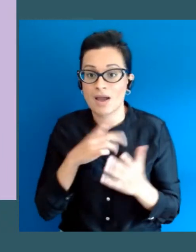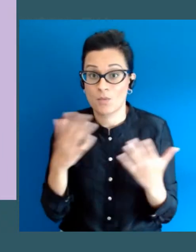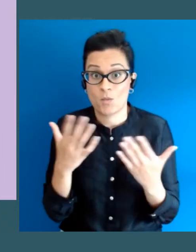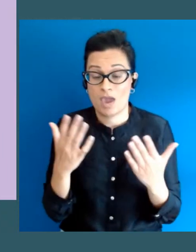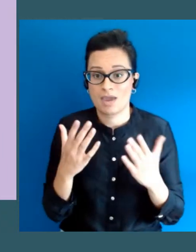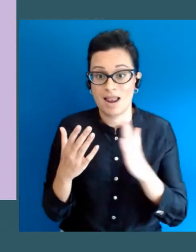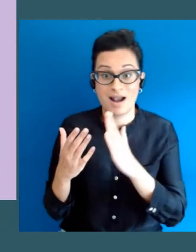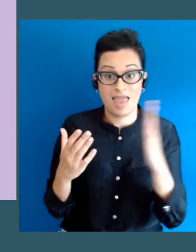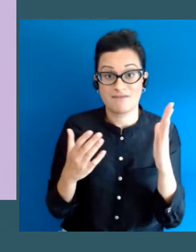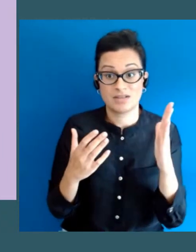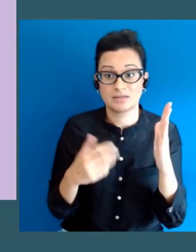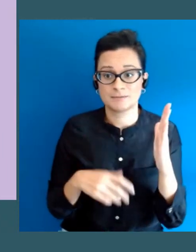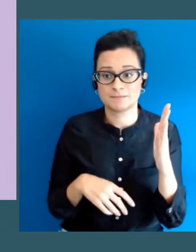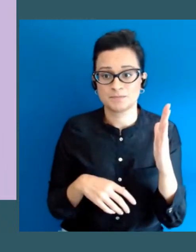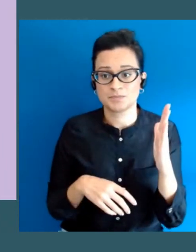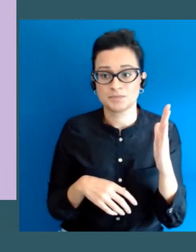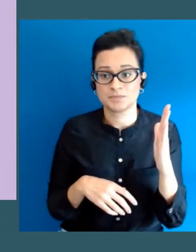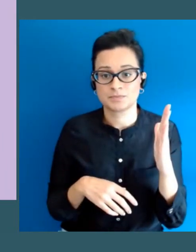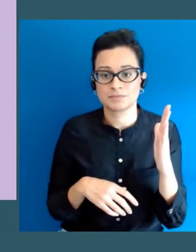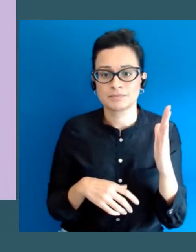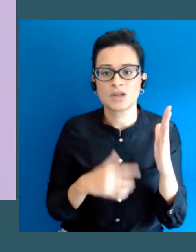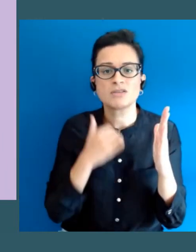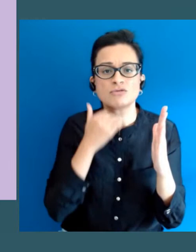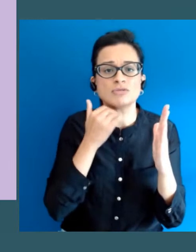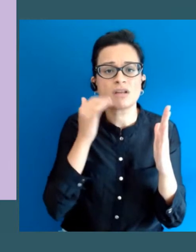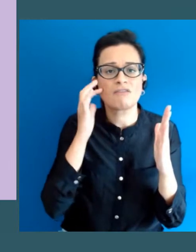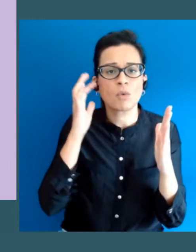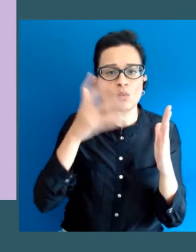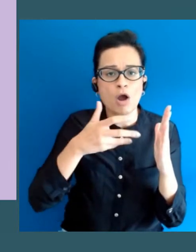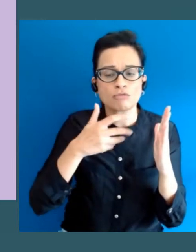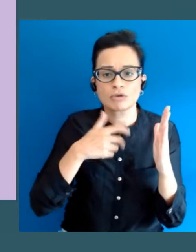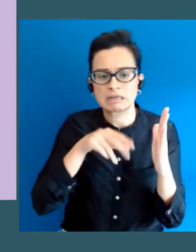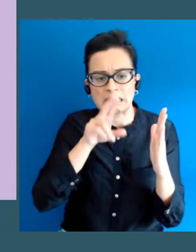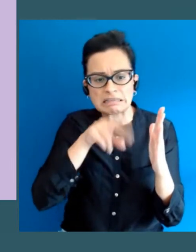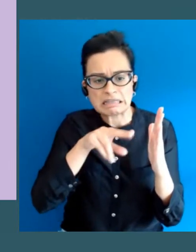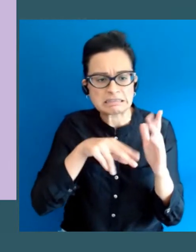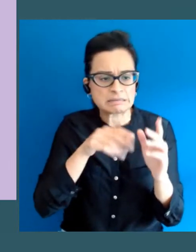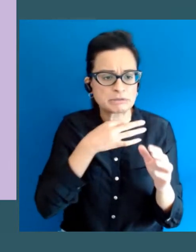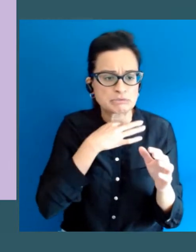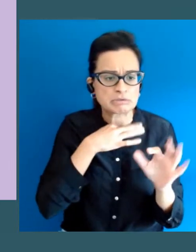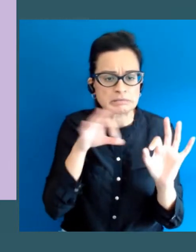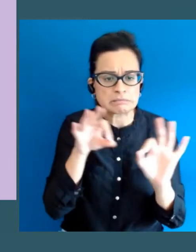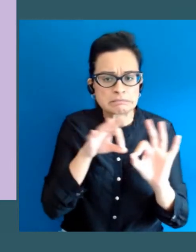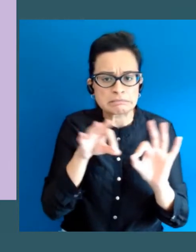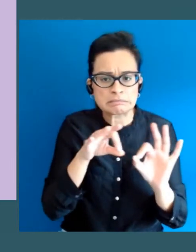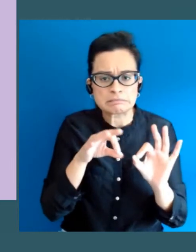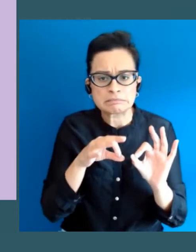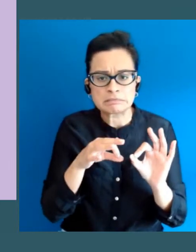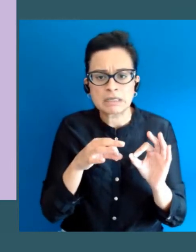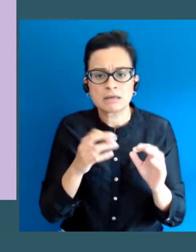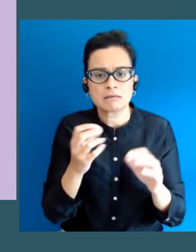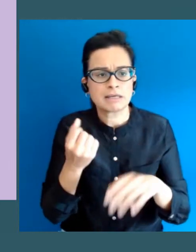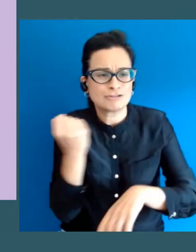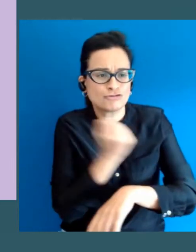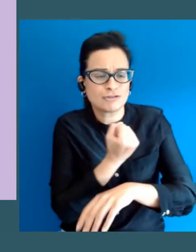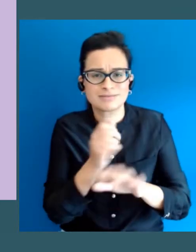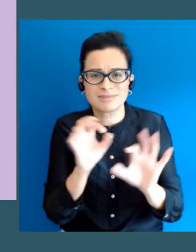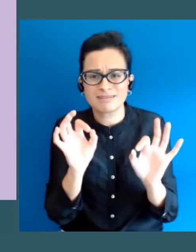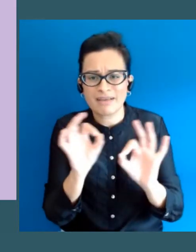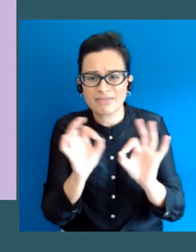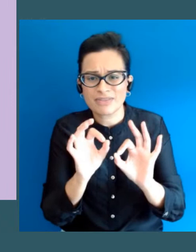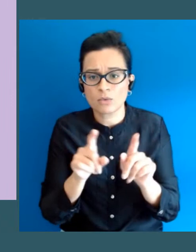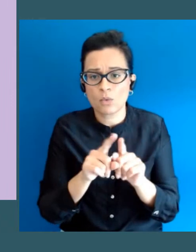side, not enough worry, no assessment of risk, no carriage of adrenaline auto-injectors, and a high risk of